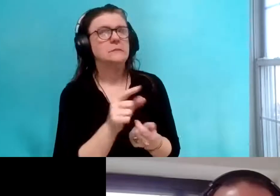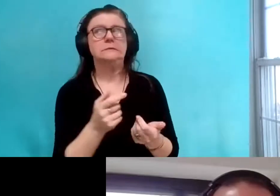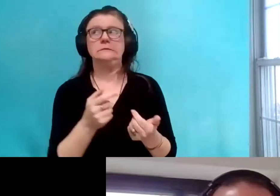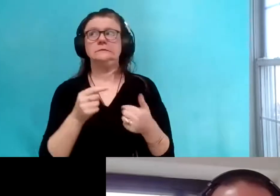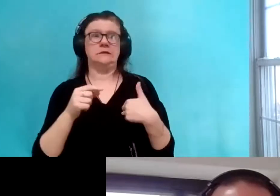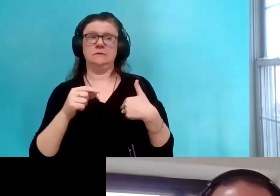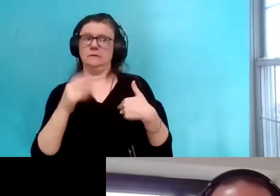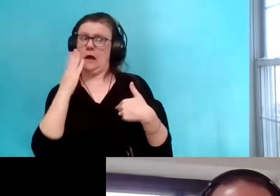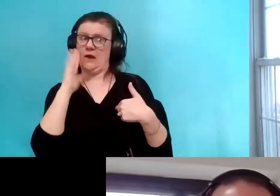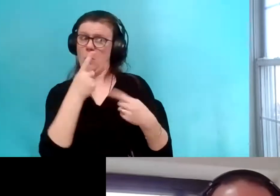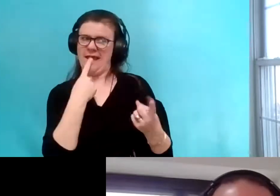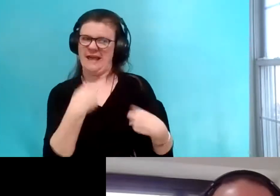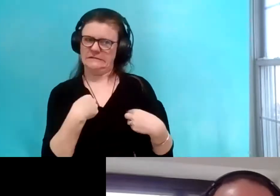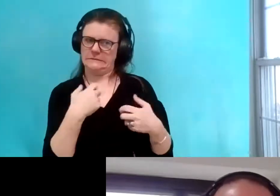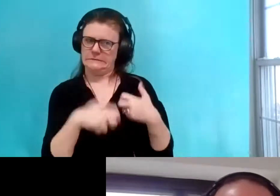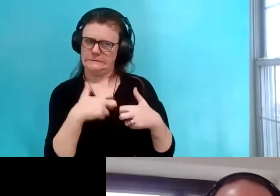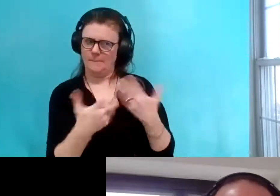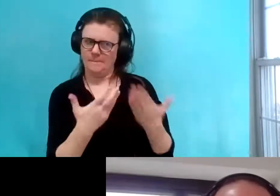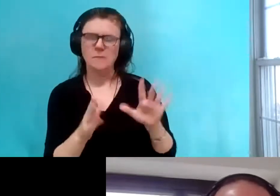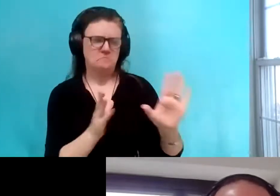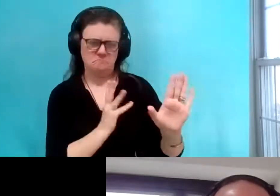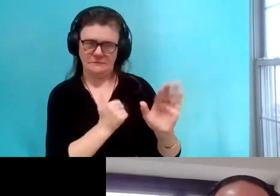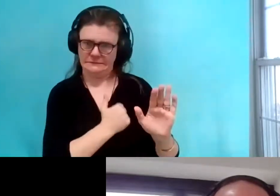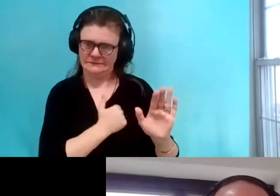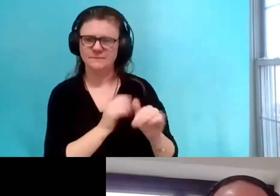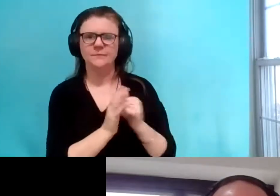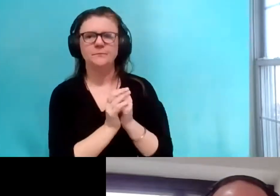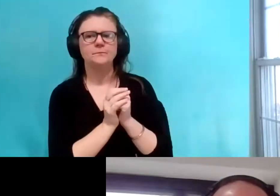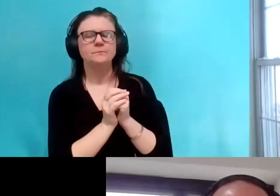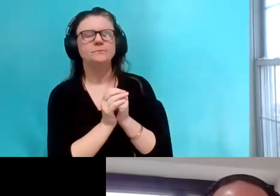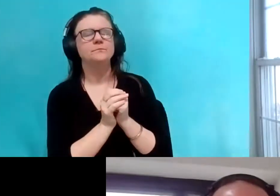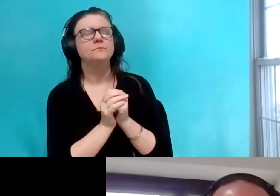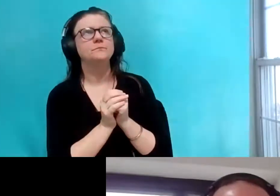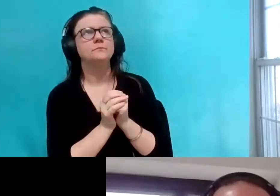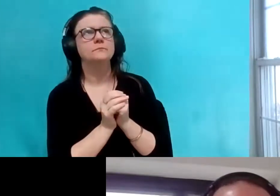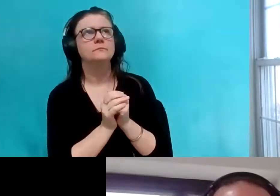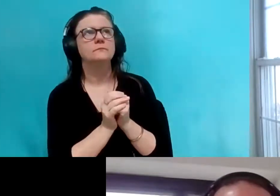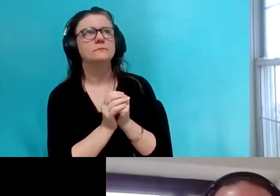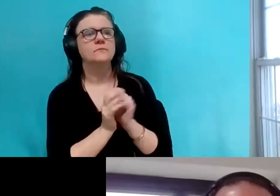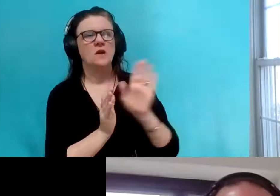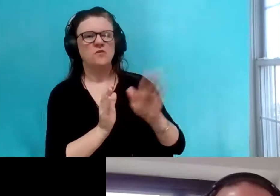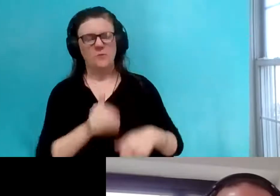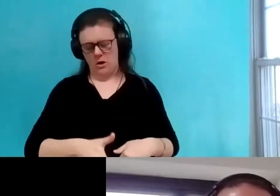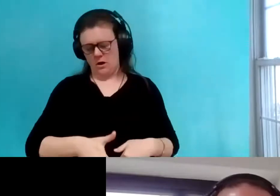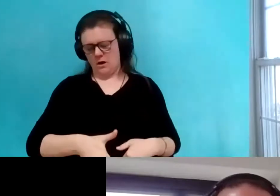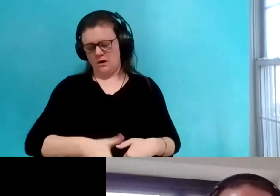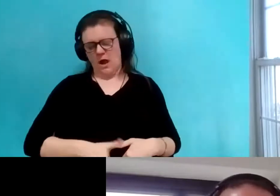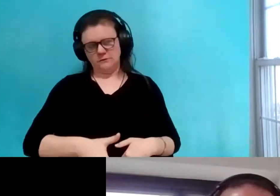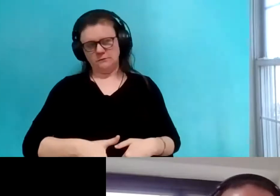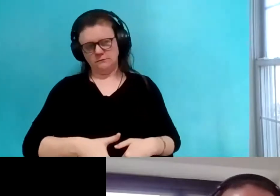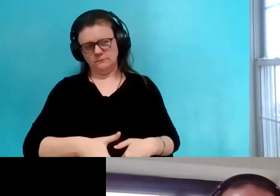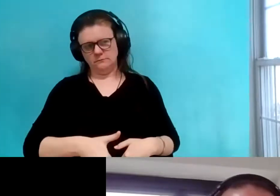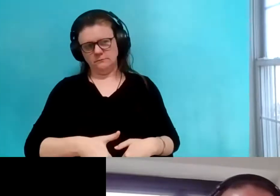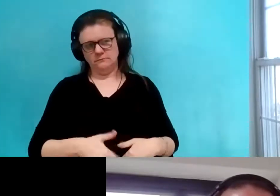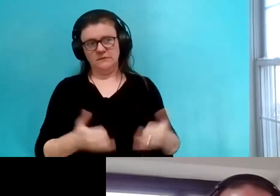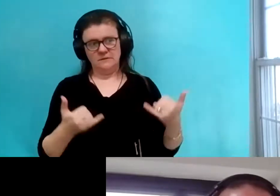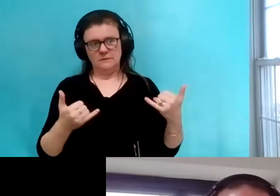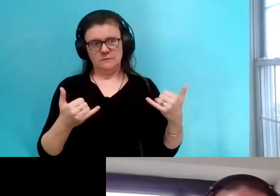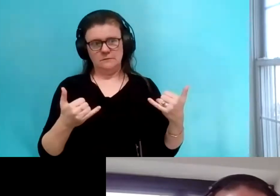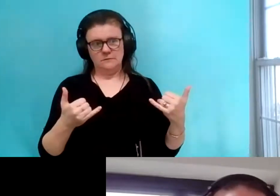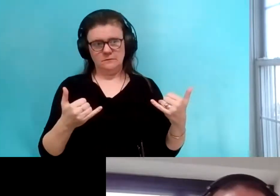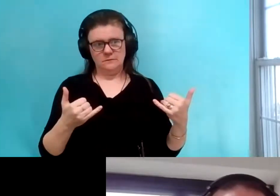question to answer, so apologies for that, but just from your gut feeling, how much of the current gap in